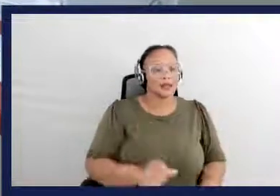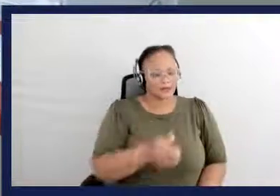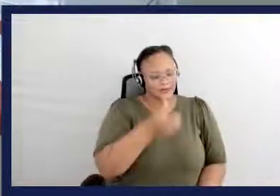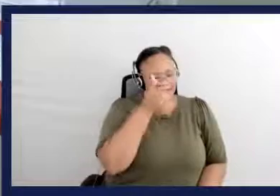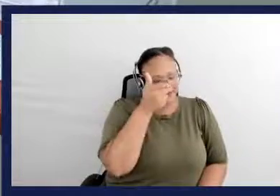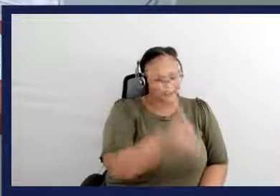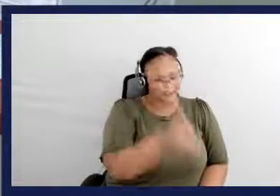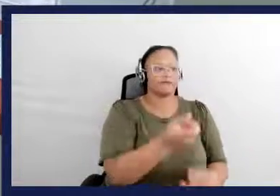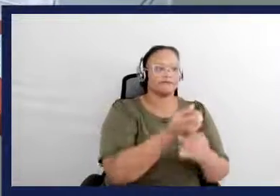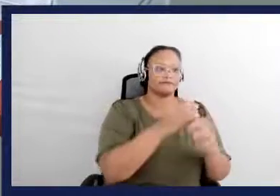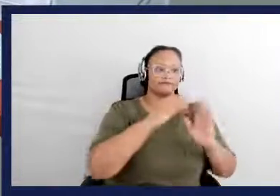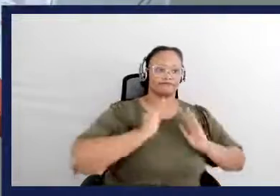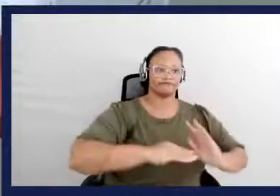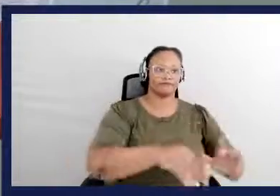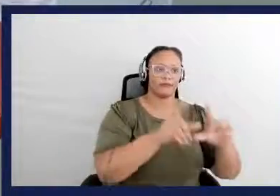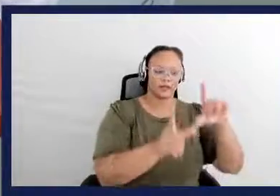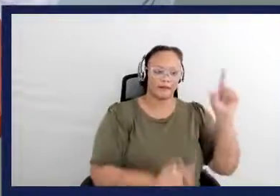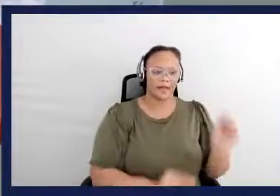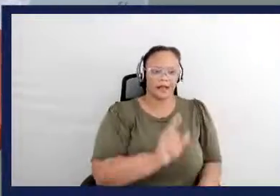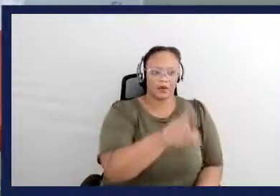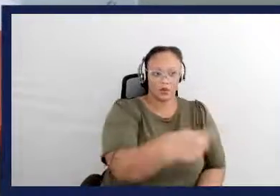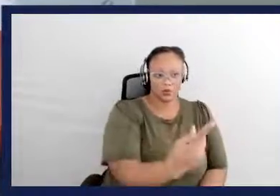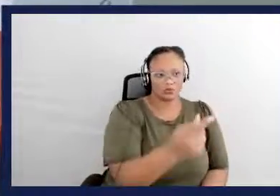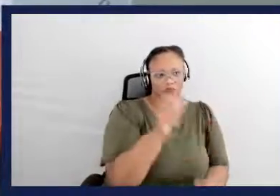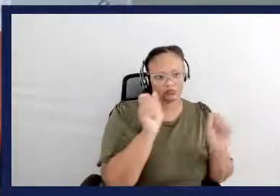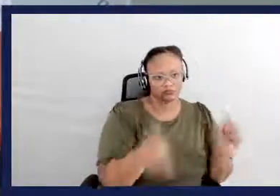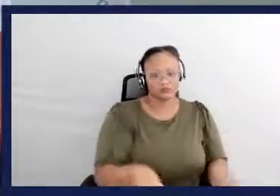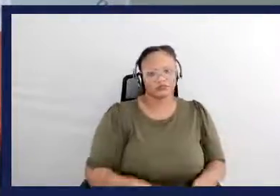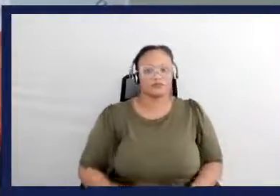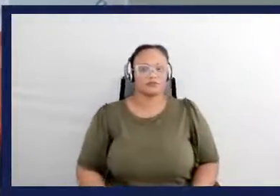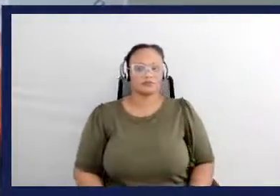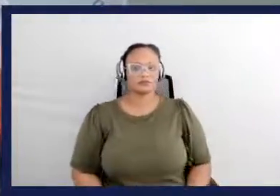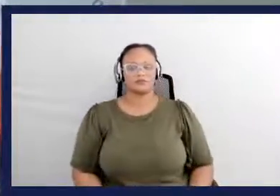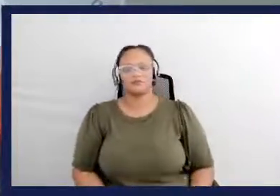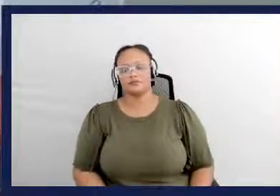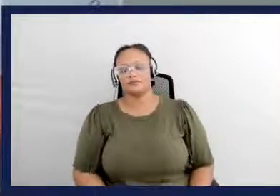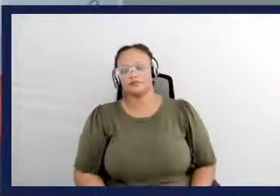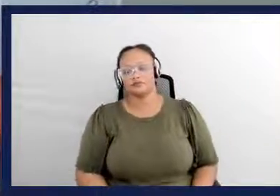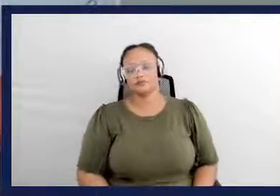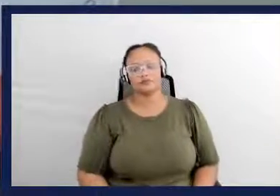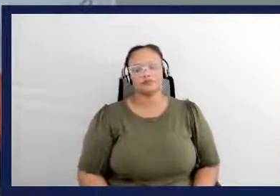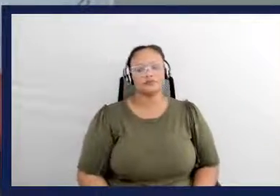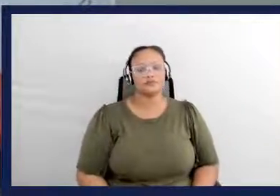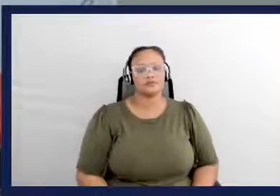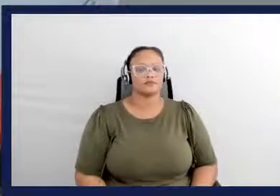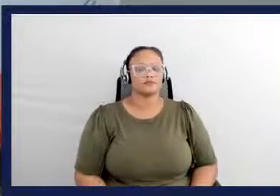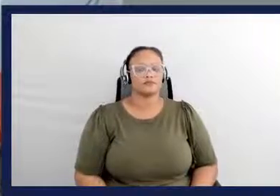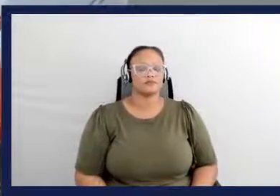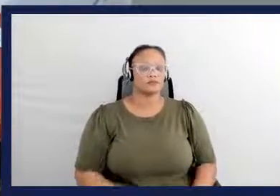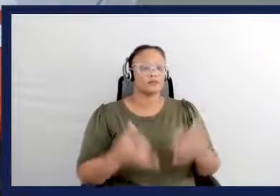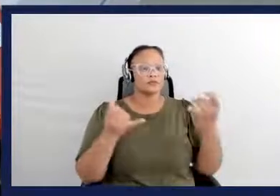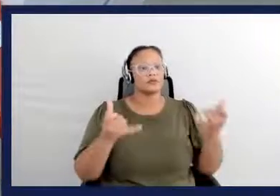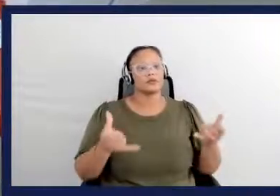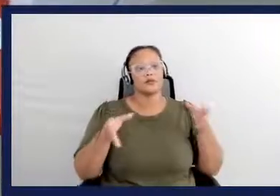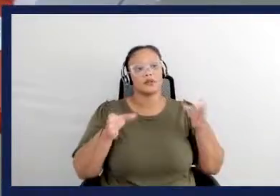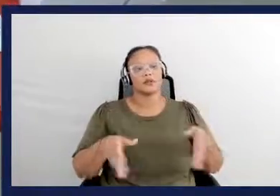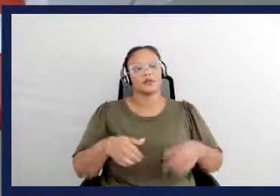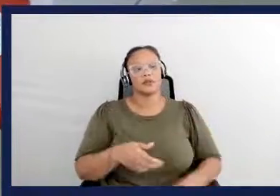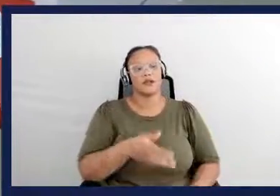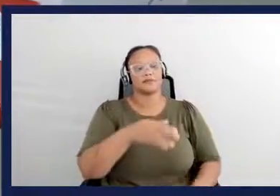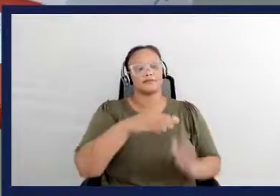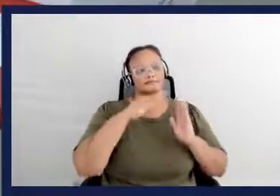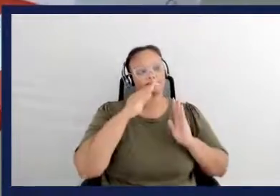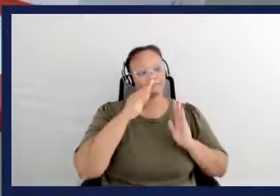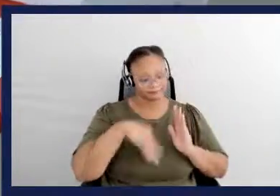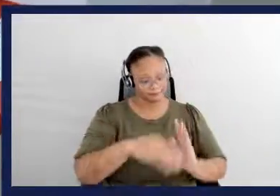the privacy of their own. Now they'll be able to complete this ballot and then be able to insert that ballot.